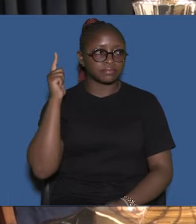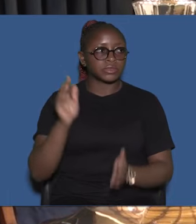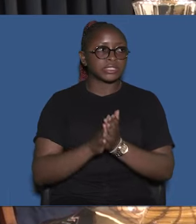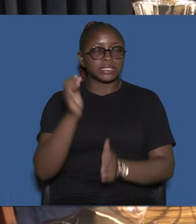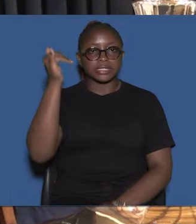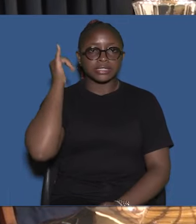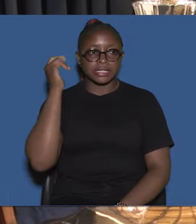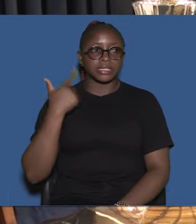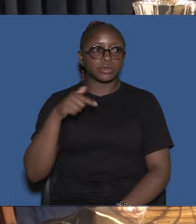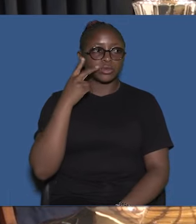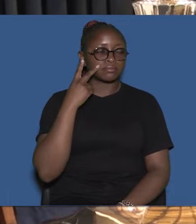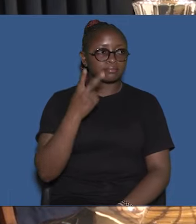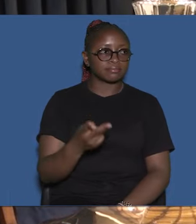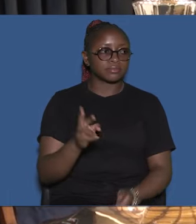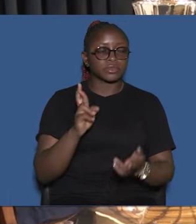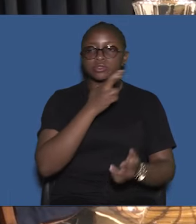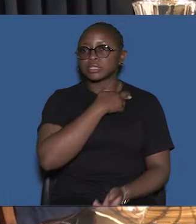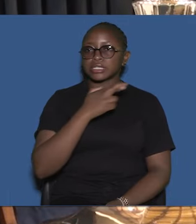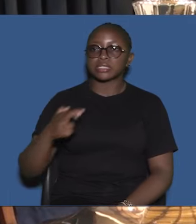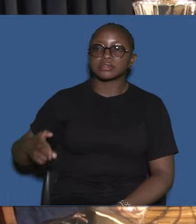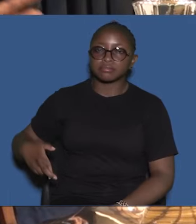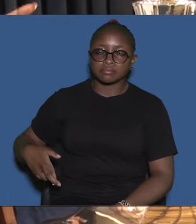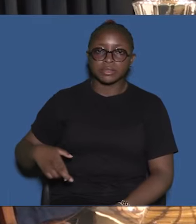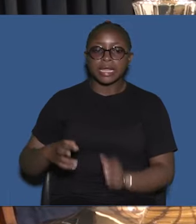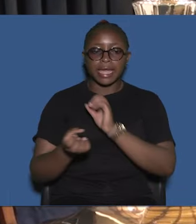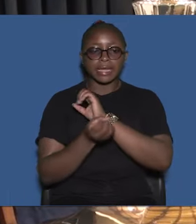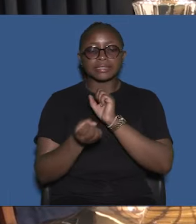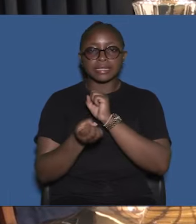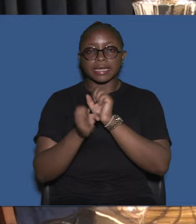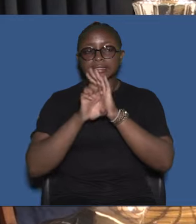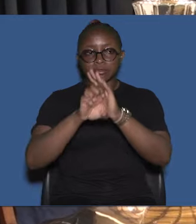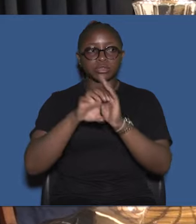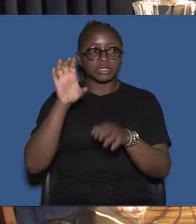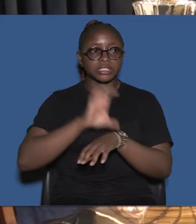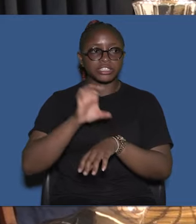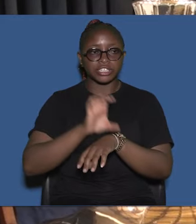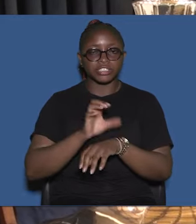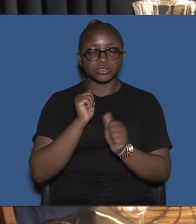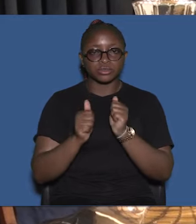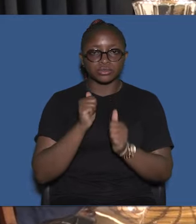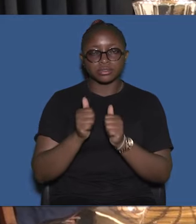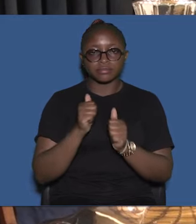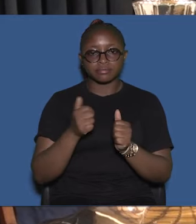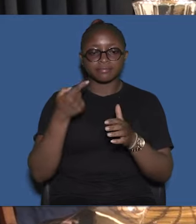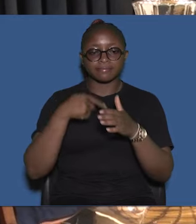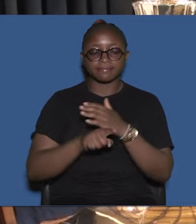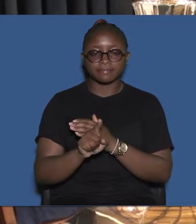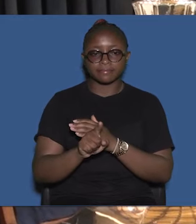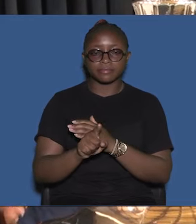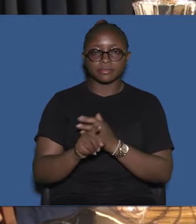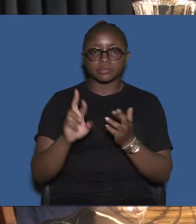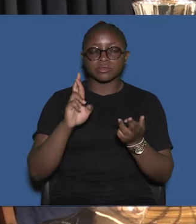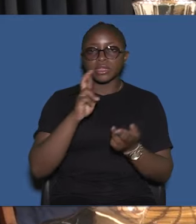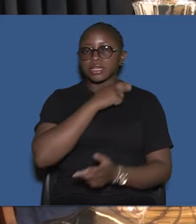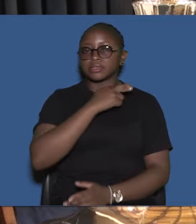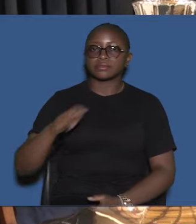an example of a church or churches that sank into religious or churches that found themselves